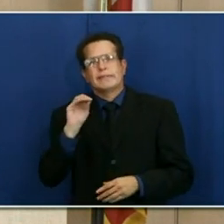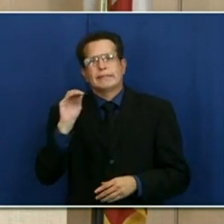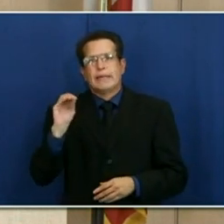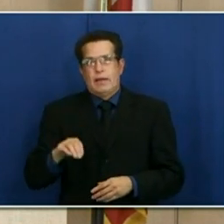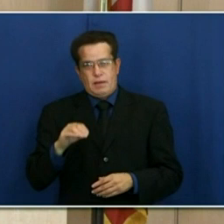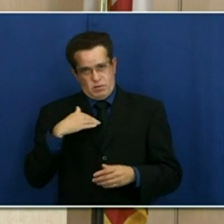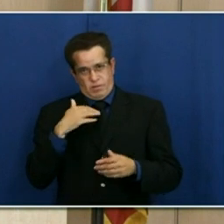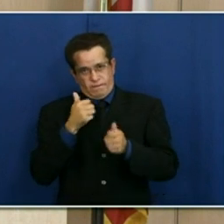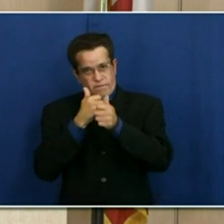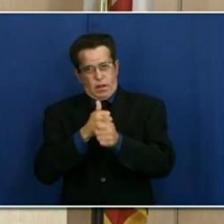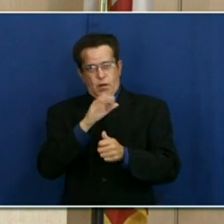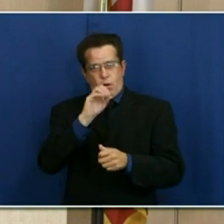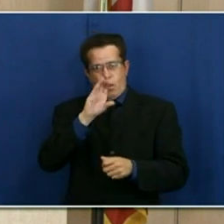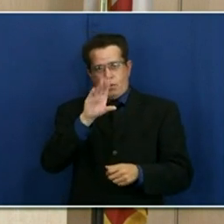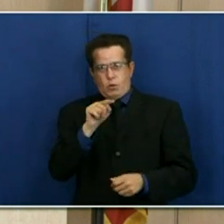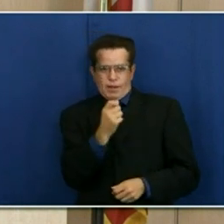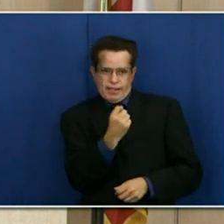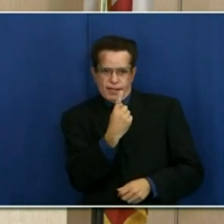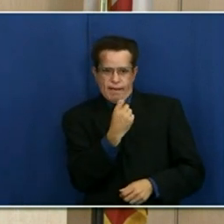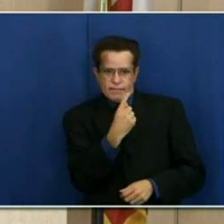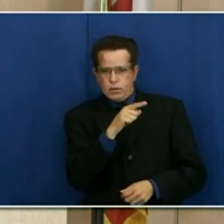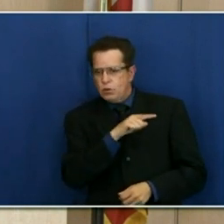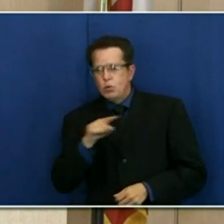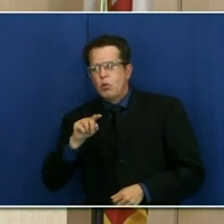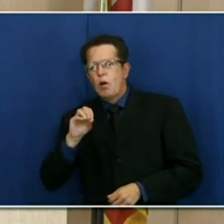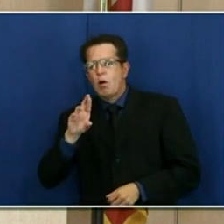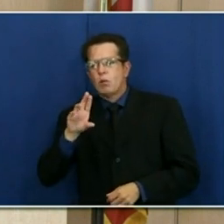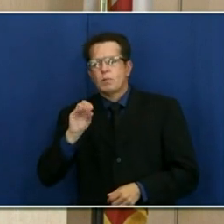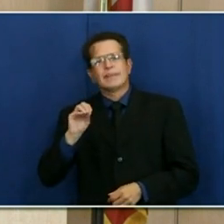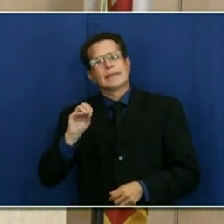from October 11th through the 16th.